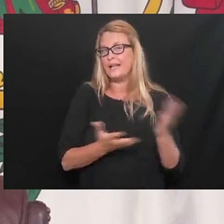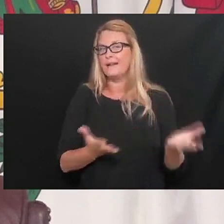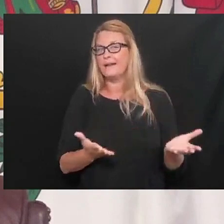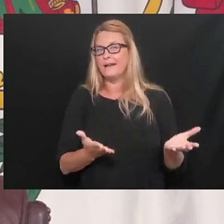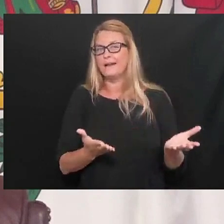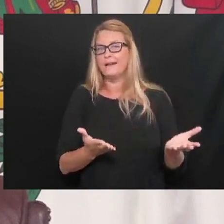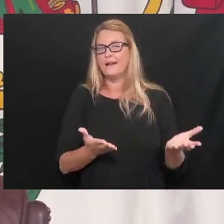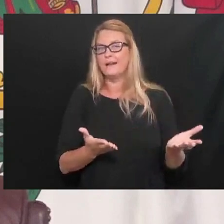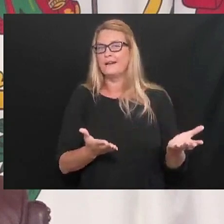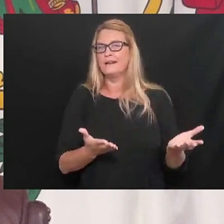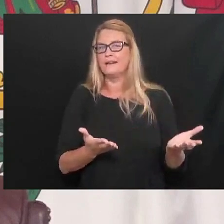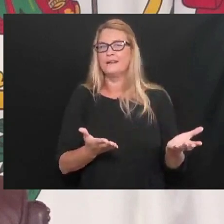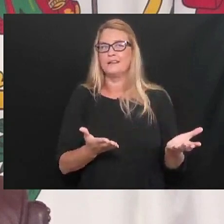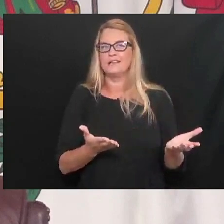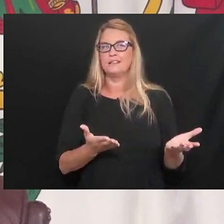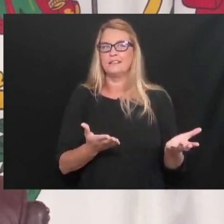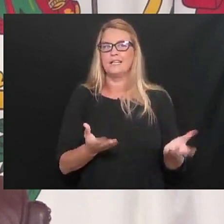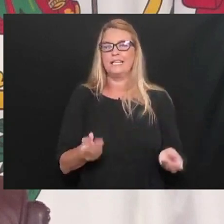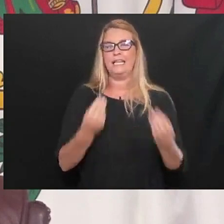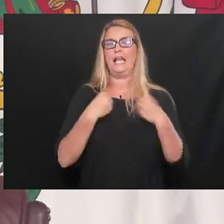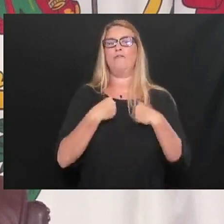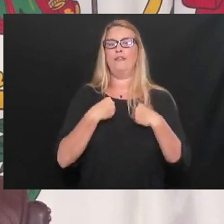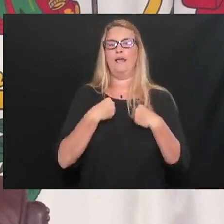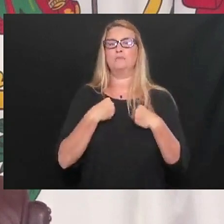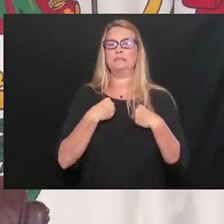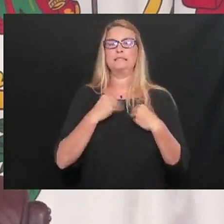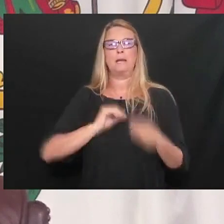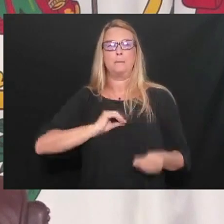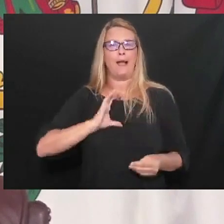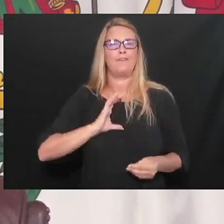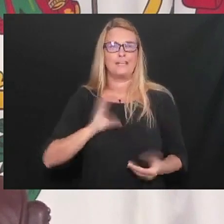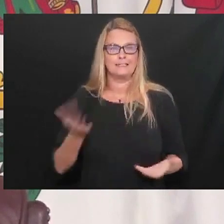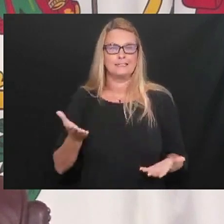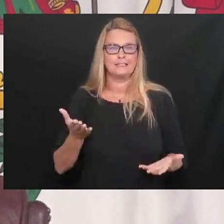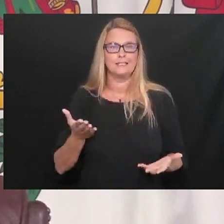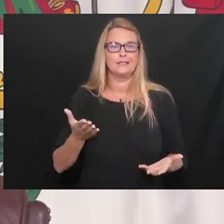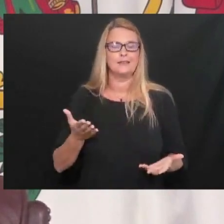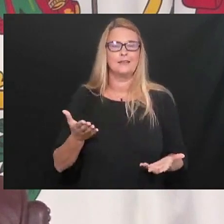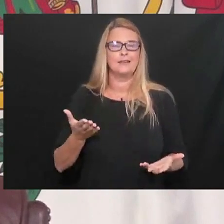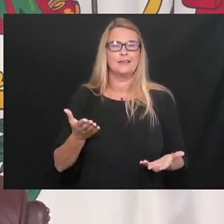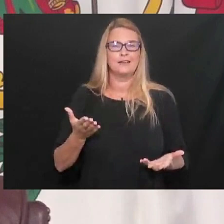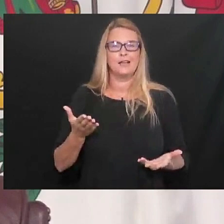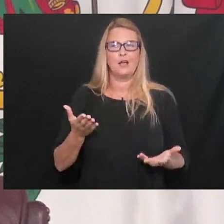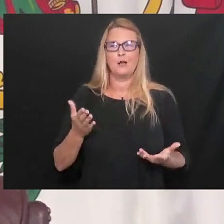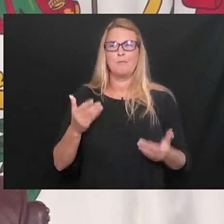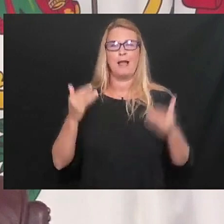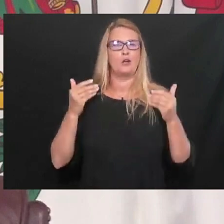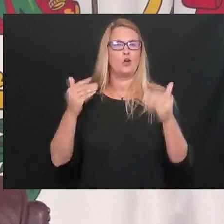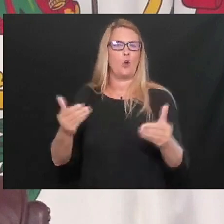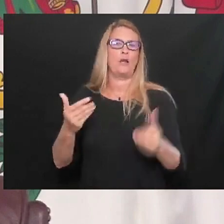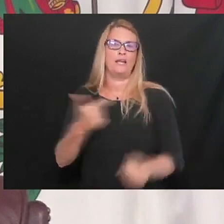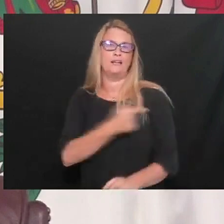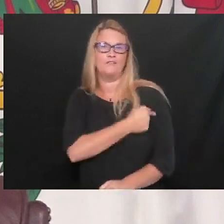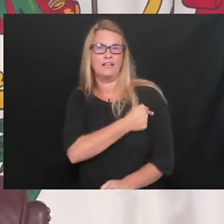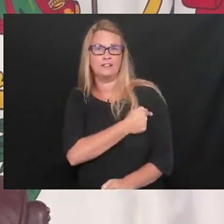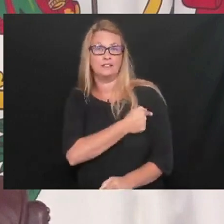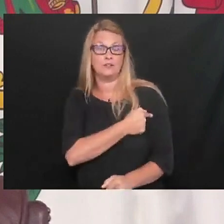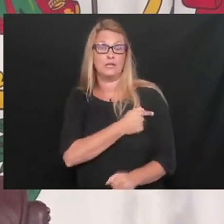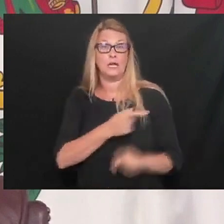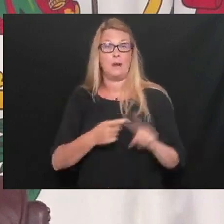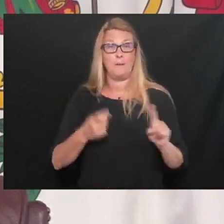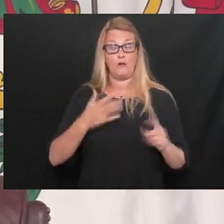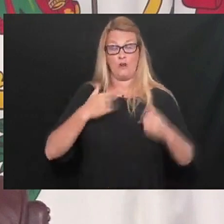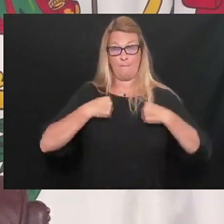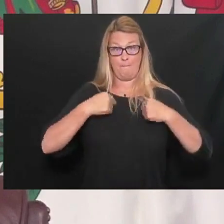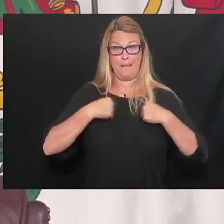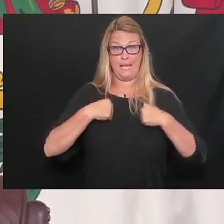some assurance or whatever, or maybe, makes them feel better about going on and getting vaccinated and everything. From my standpoint, as